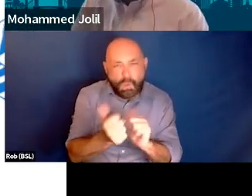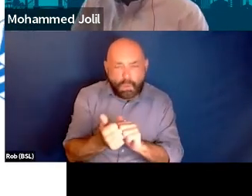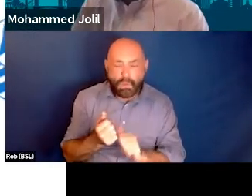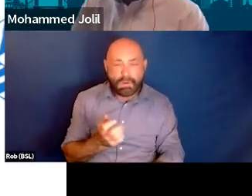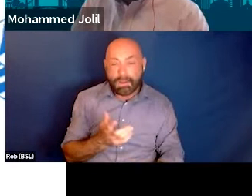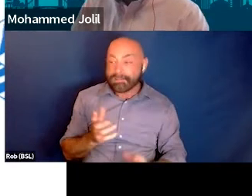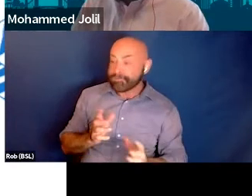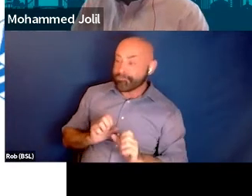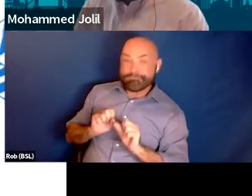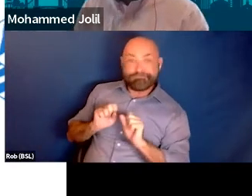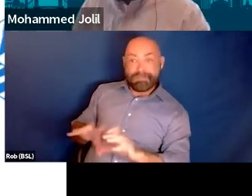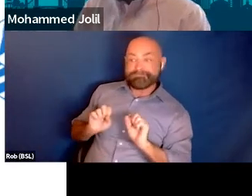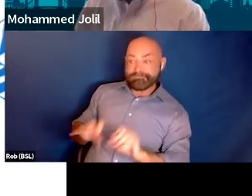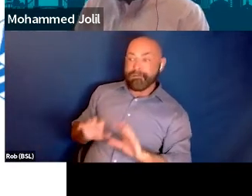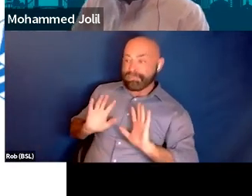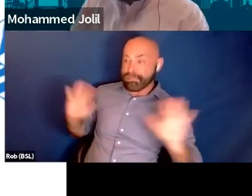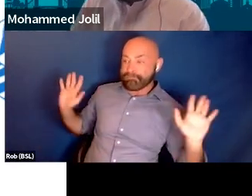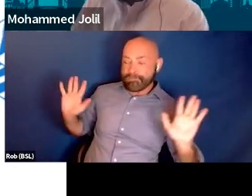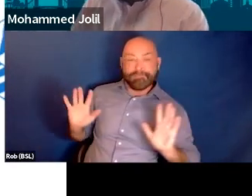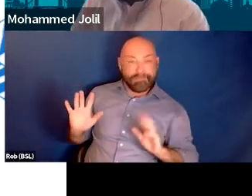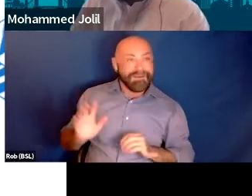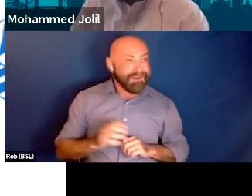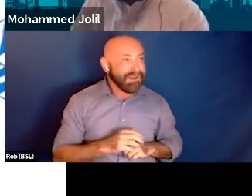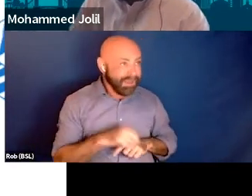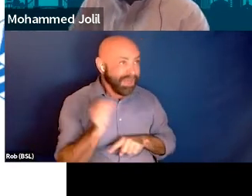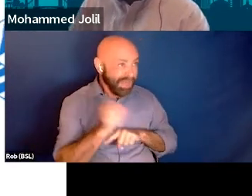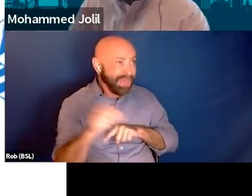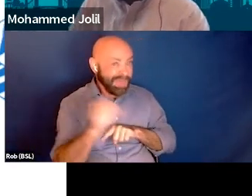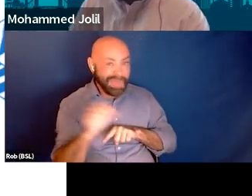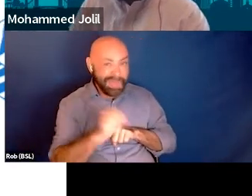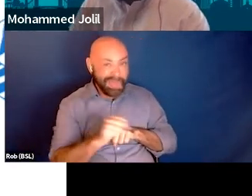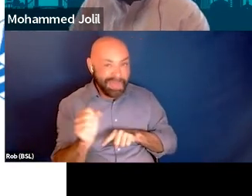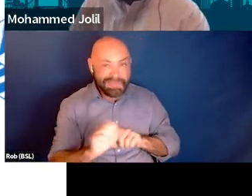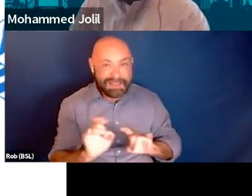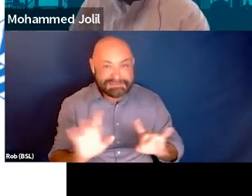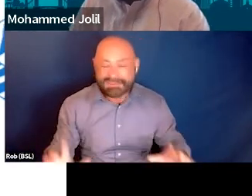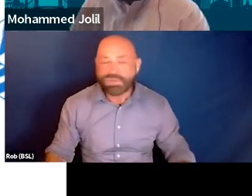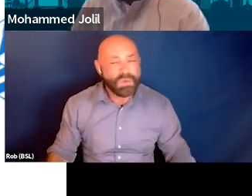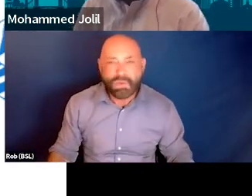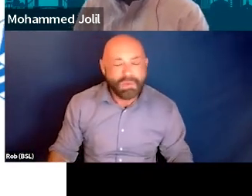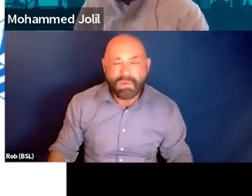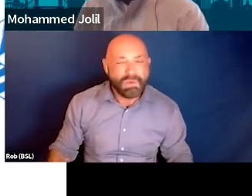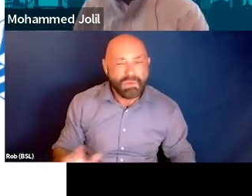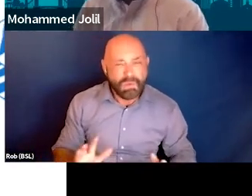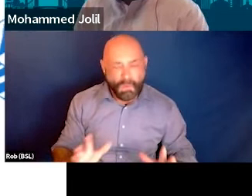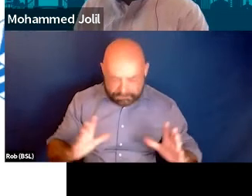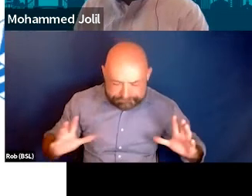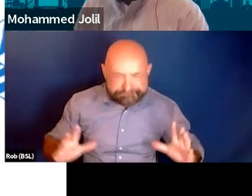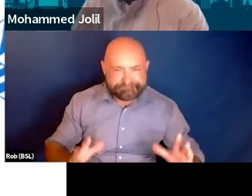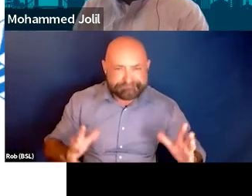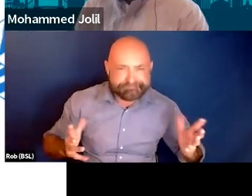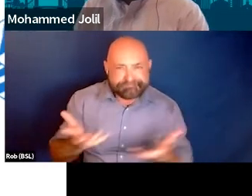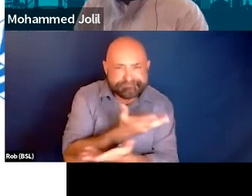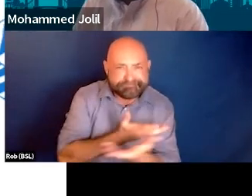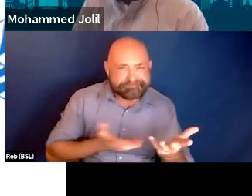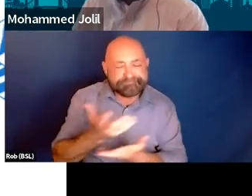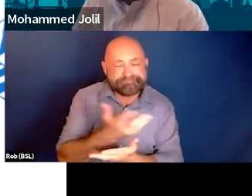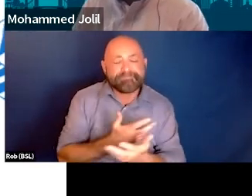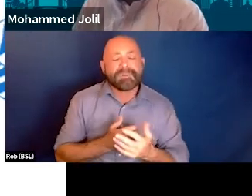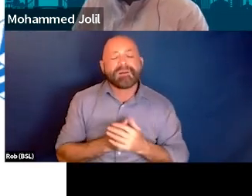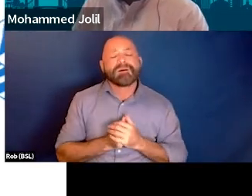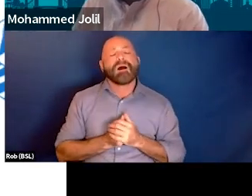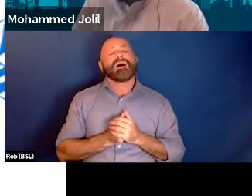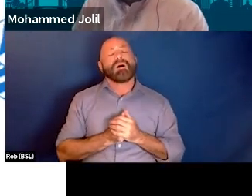data, and then everyone agreed. So so one of the things that we learned